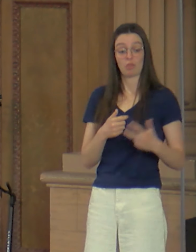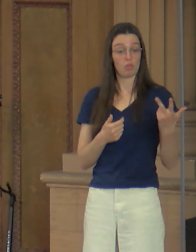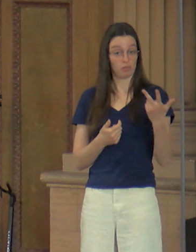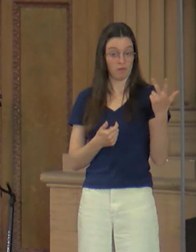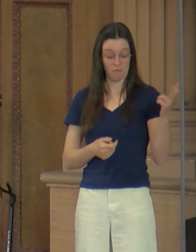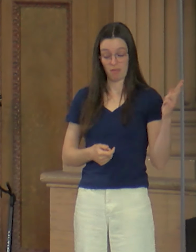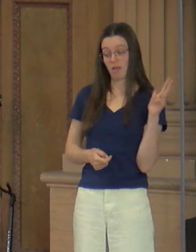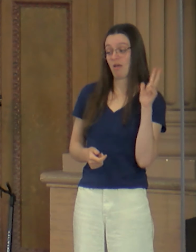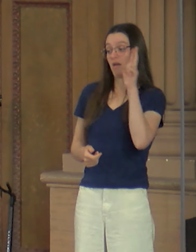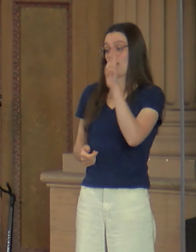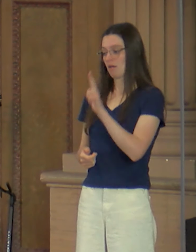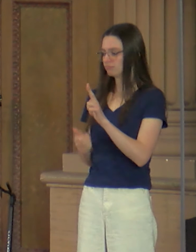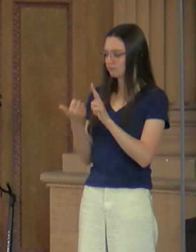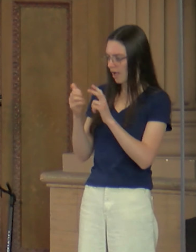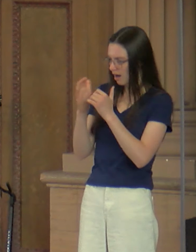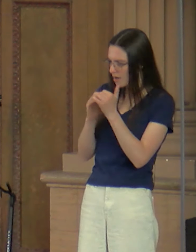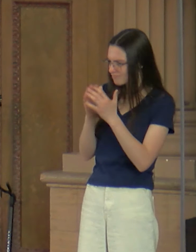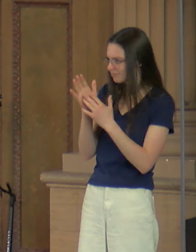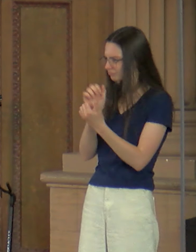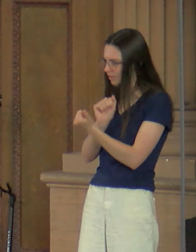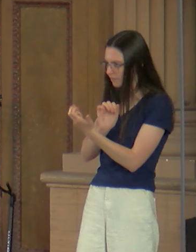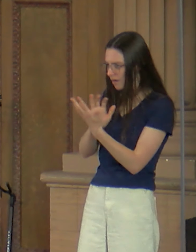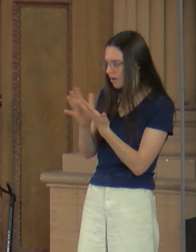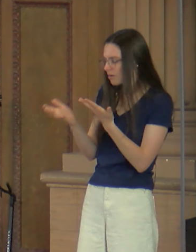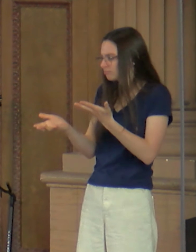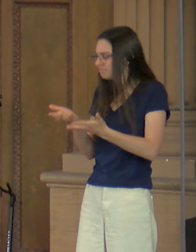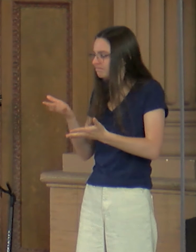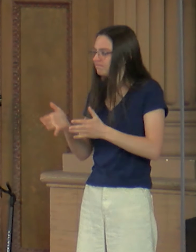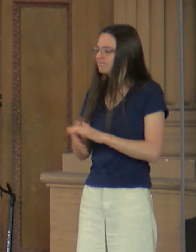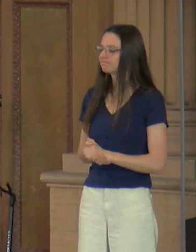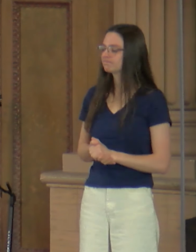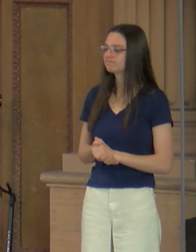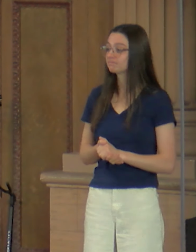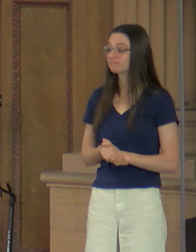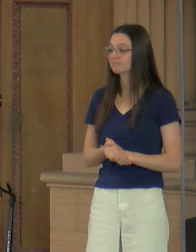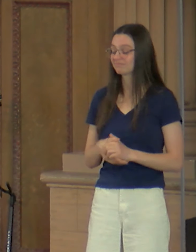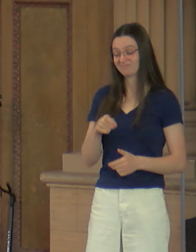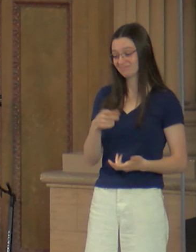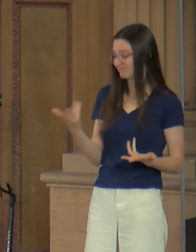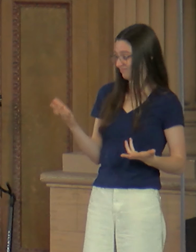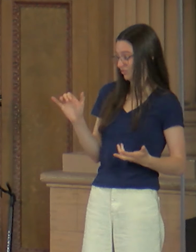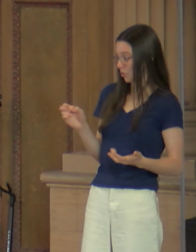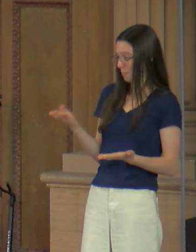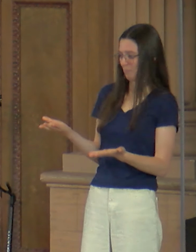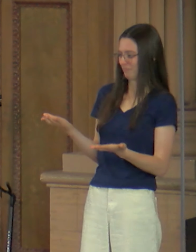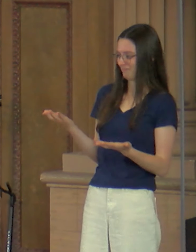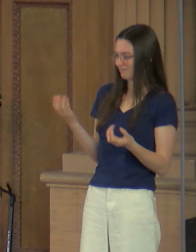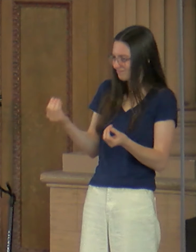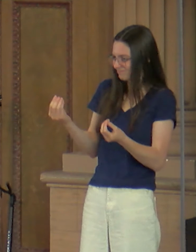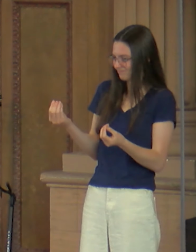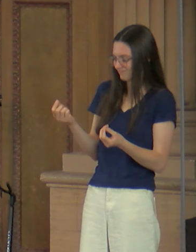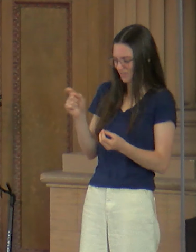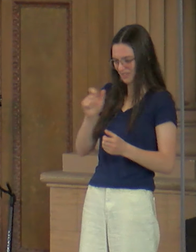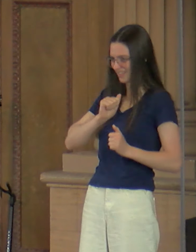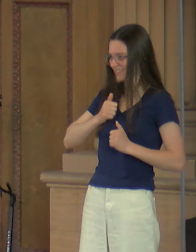try to confront him. And their message is essentially, Job, just fess up. Come